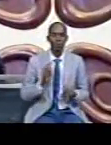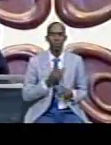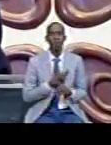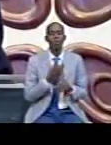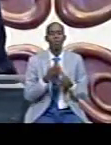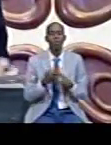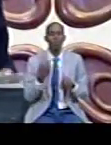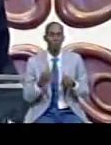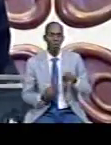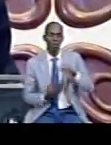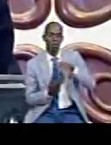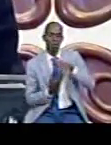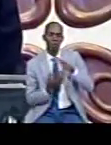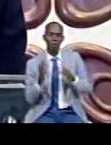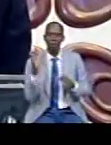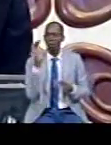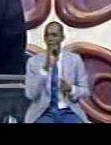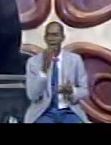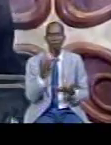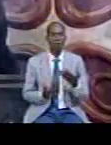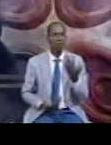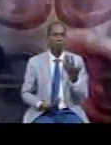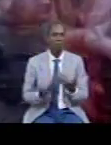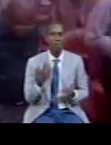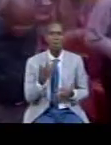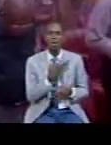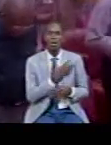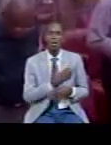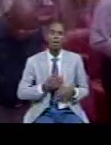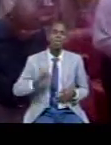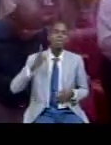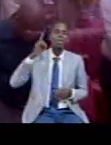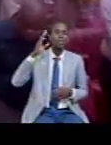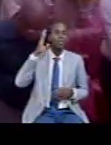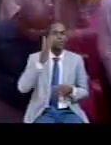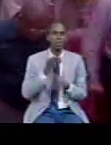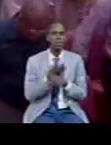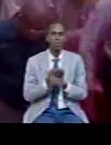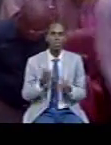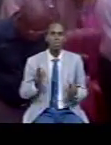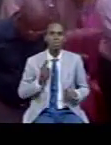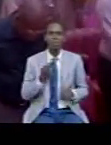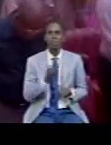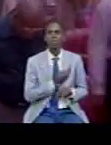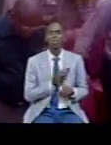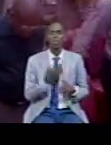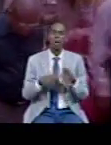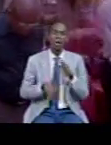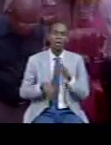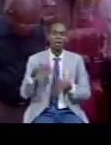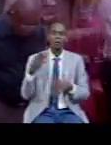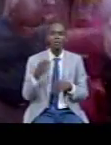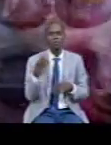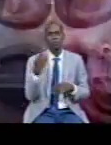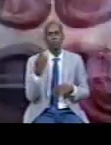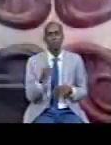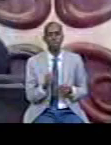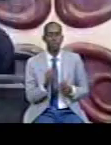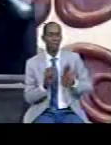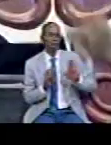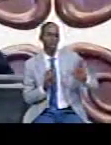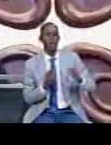burning fiery furnace, and he will deliver us out of thy hand. As